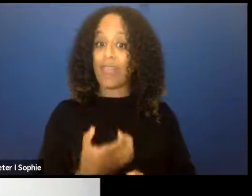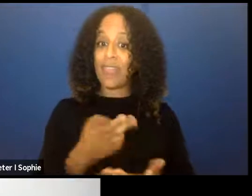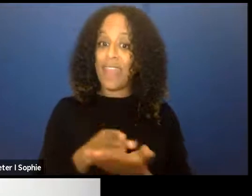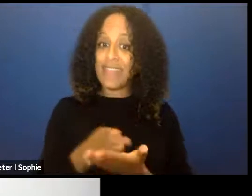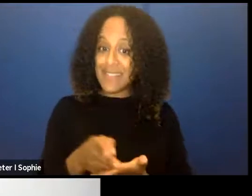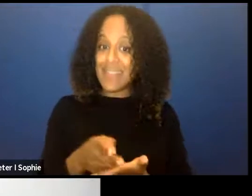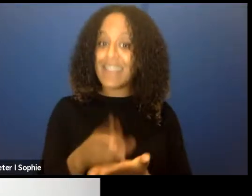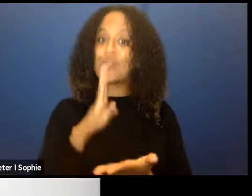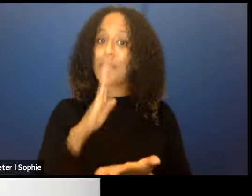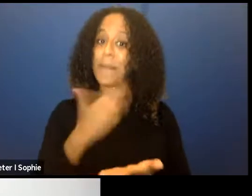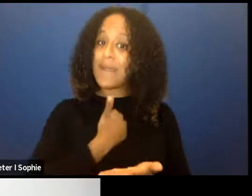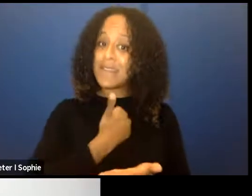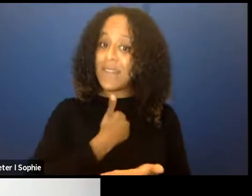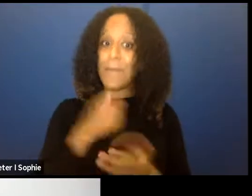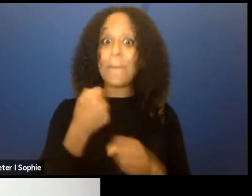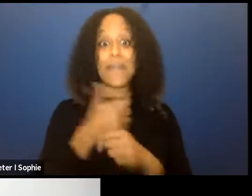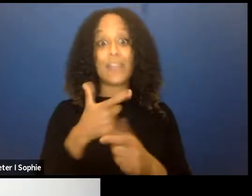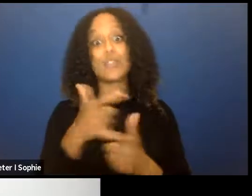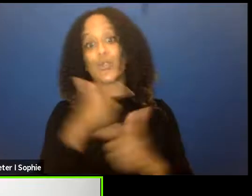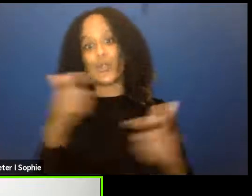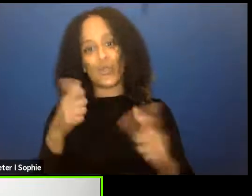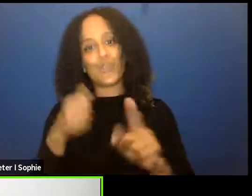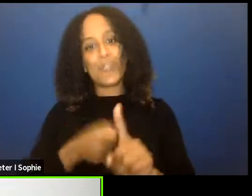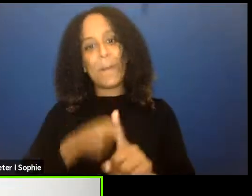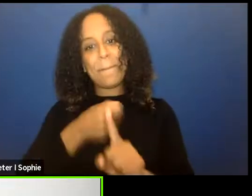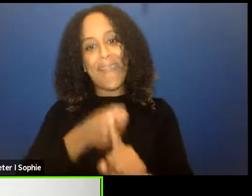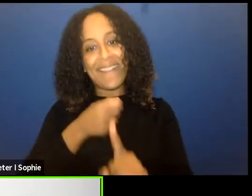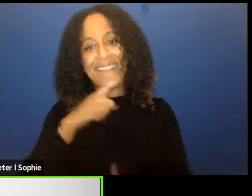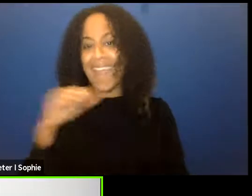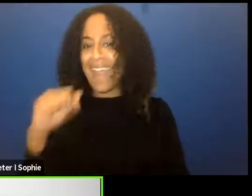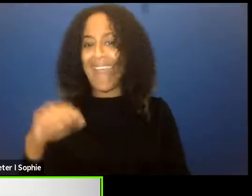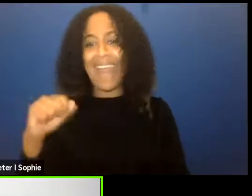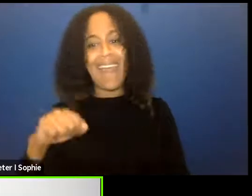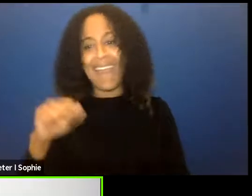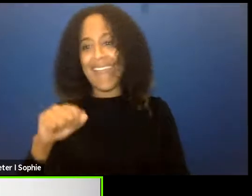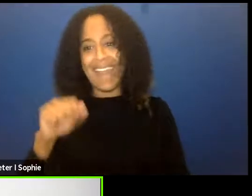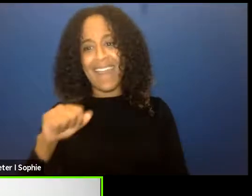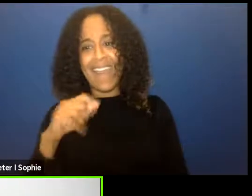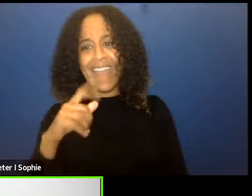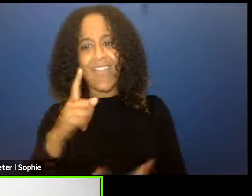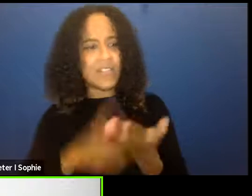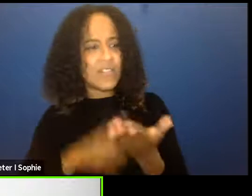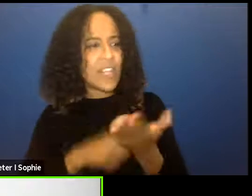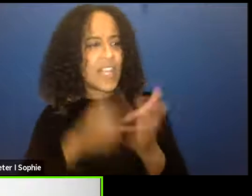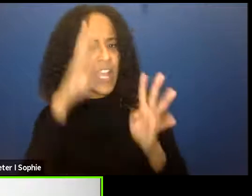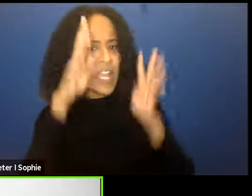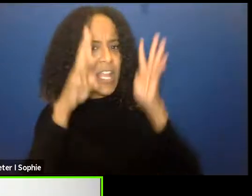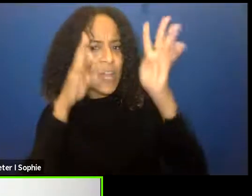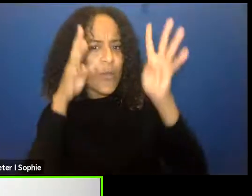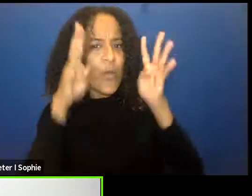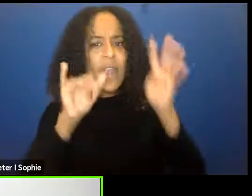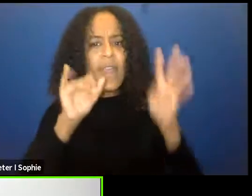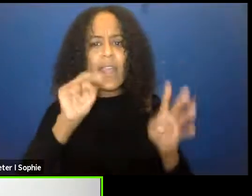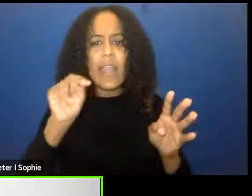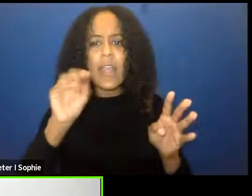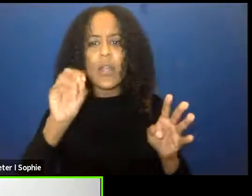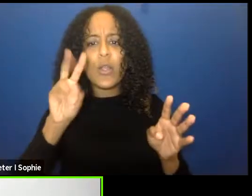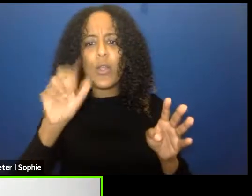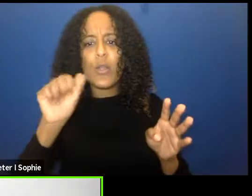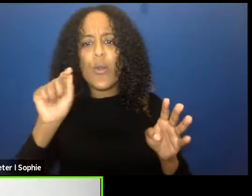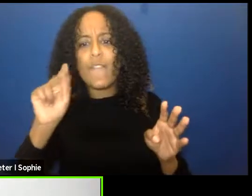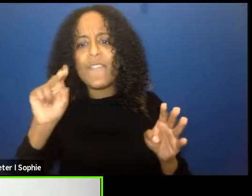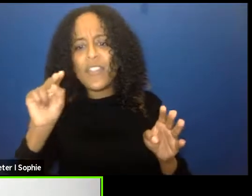myself. It makes a huge impact. Yeah, yeah. And in terms of innovation, yeah, if people are able